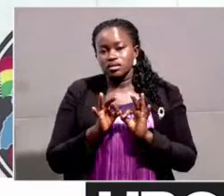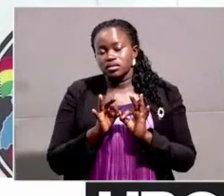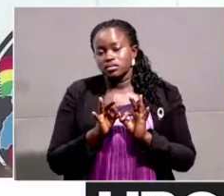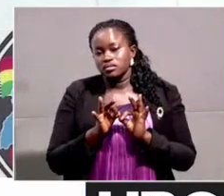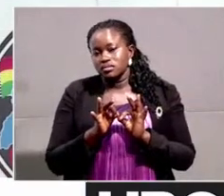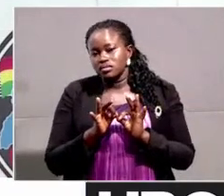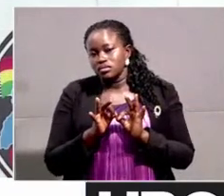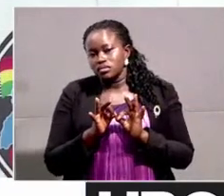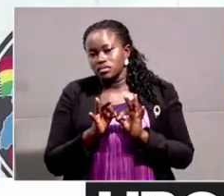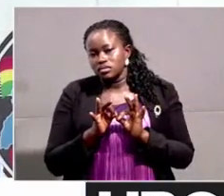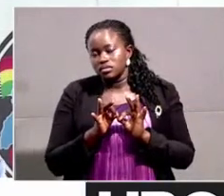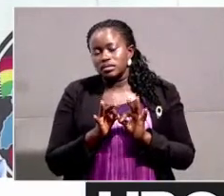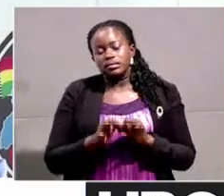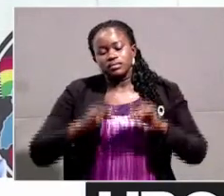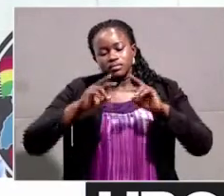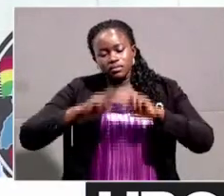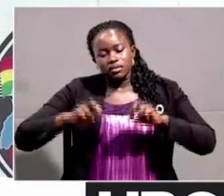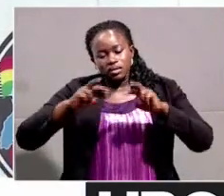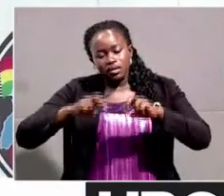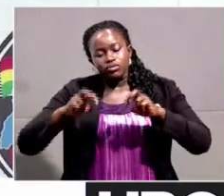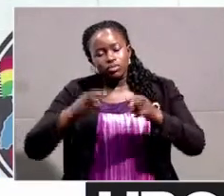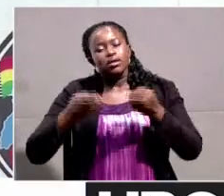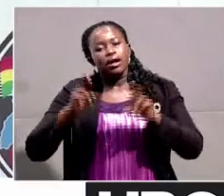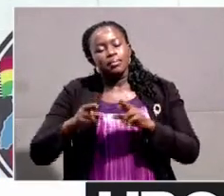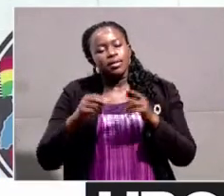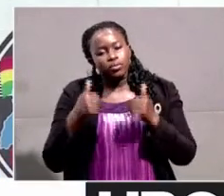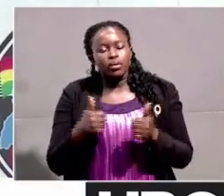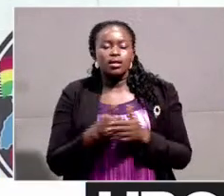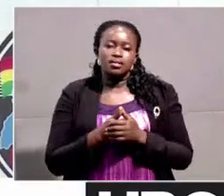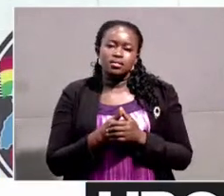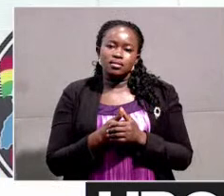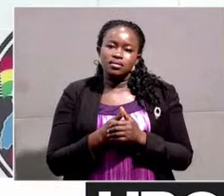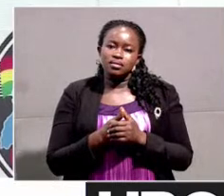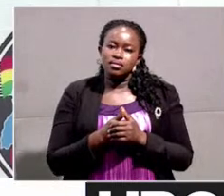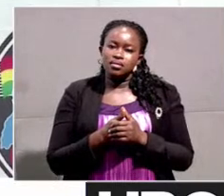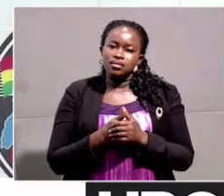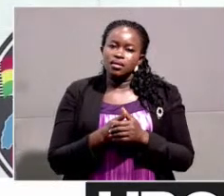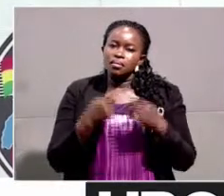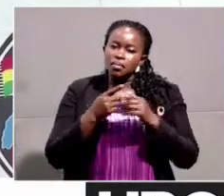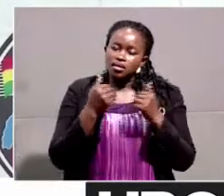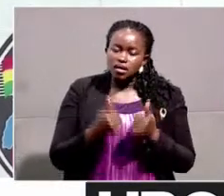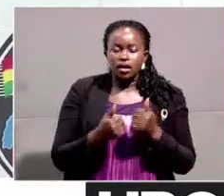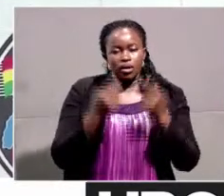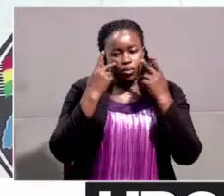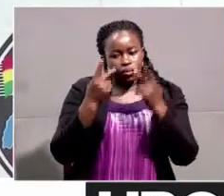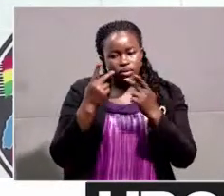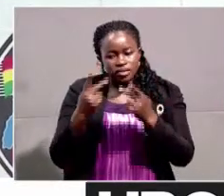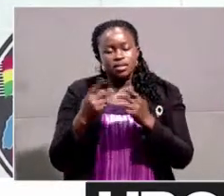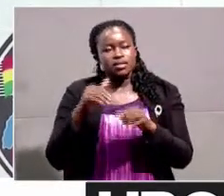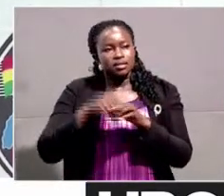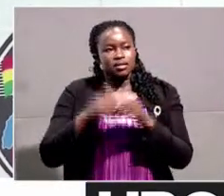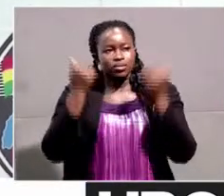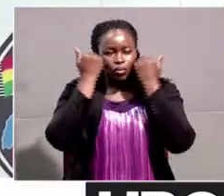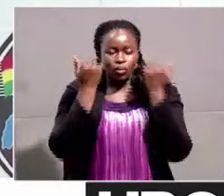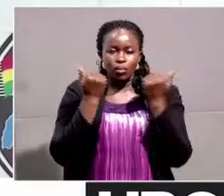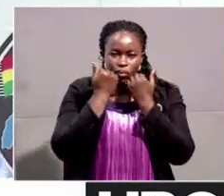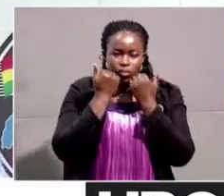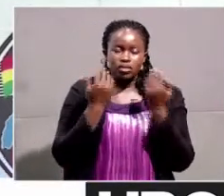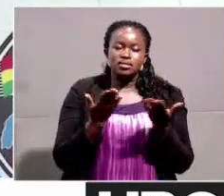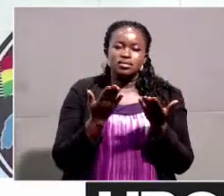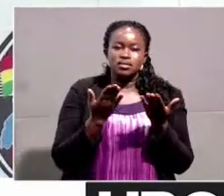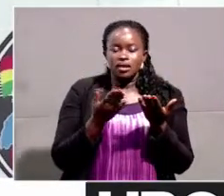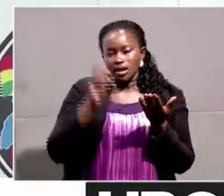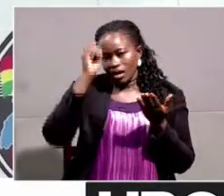as investigations are going on. But today we see, you see in court, state attorneys